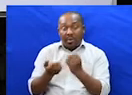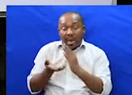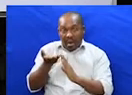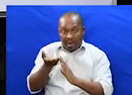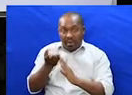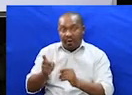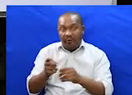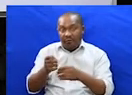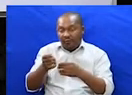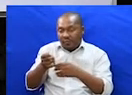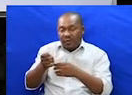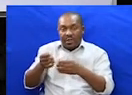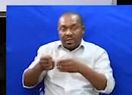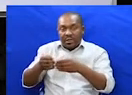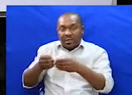Nucleotide. Called